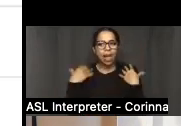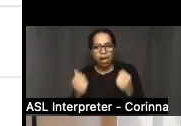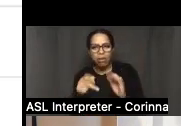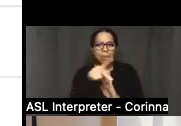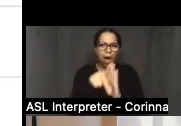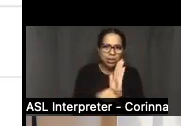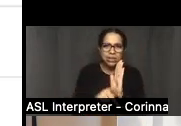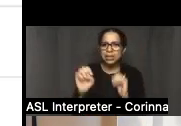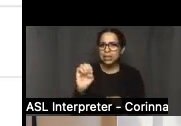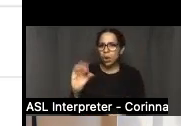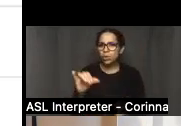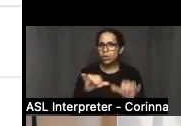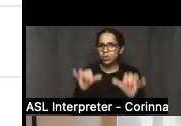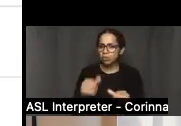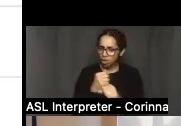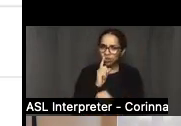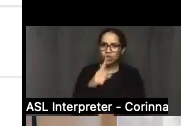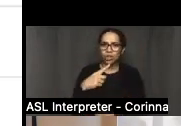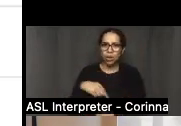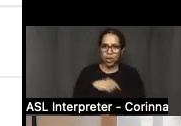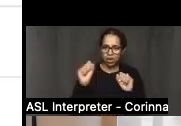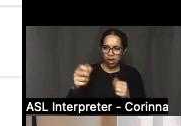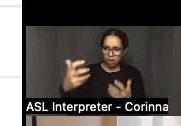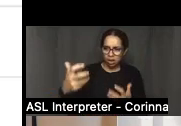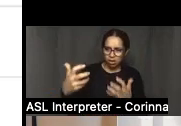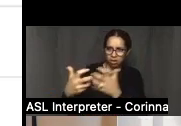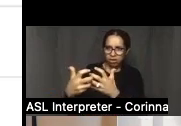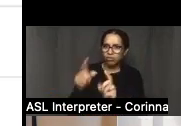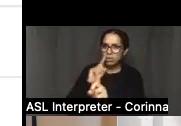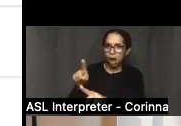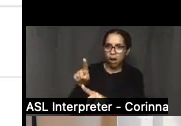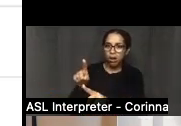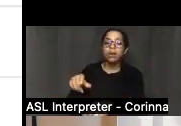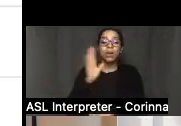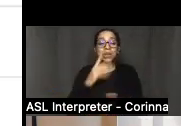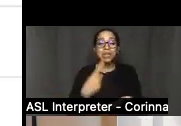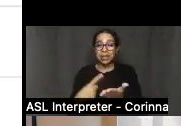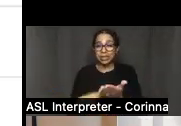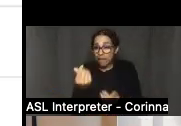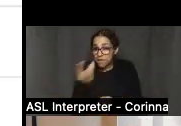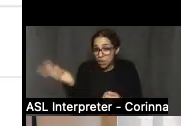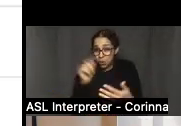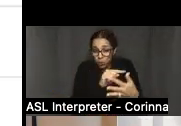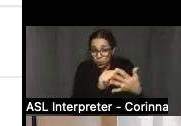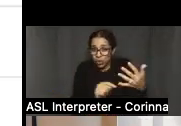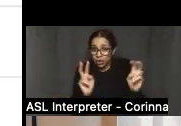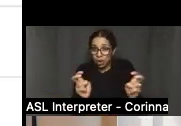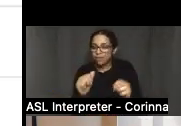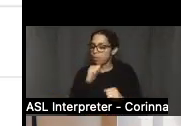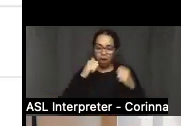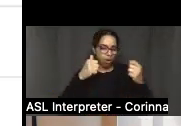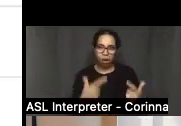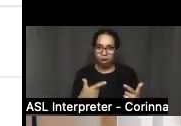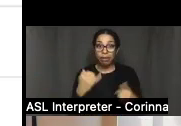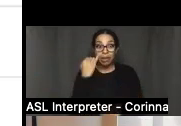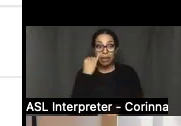be responsive. We're going to talk about a couple of these topics today, but we won't cover all of them. So if you have a favorite that we